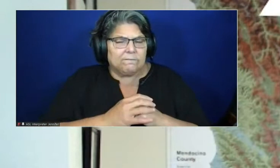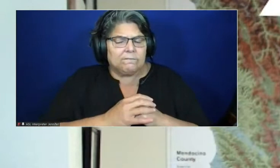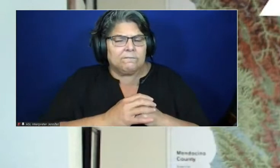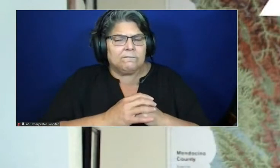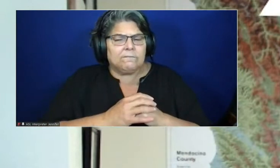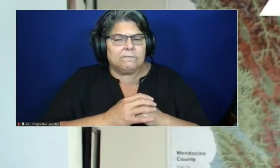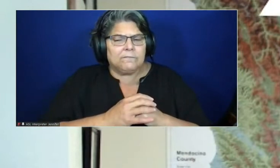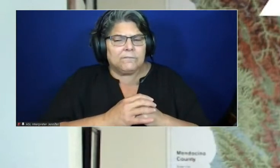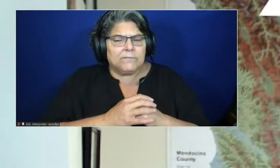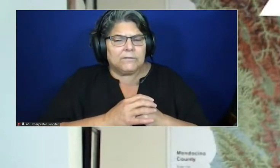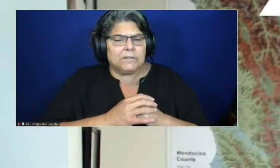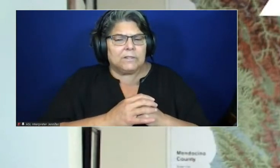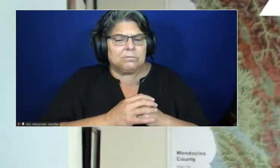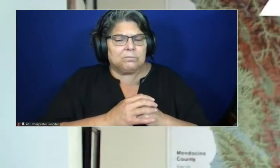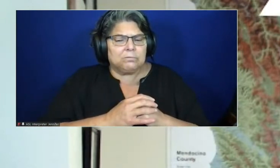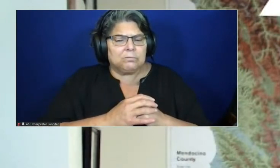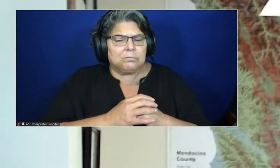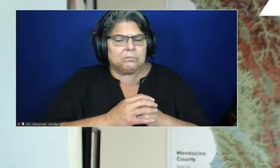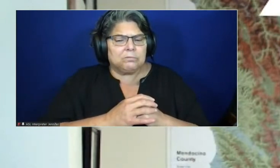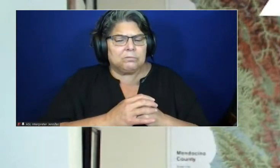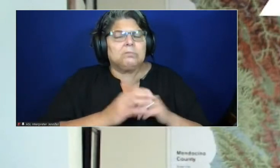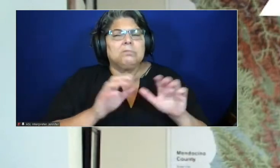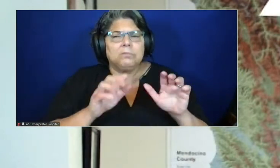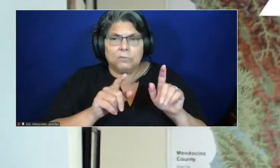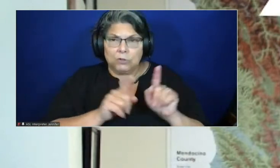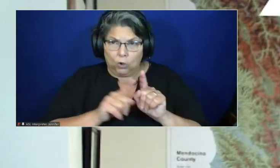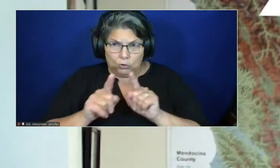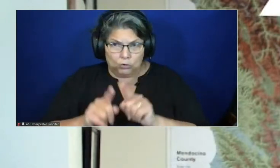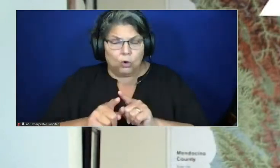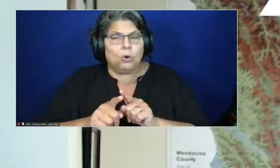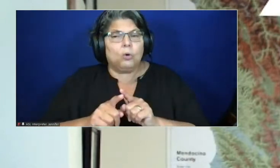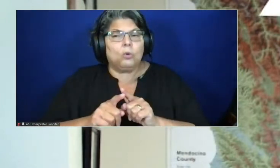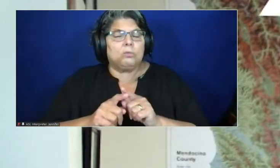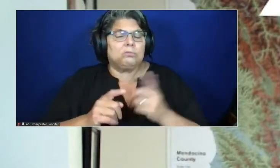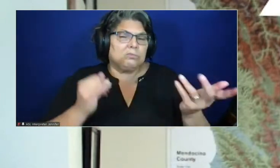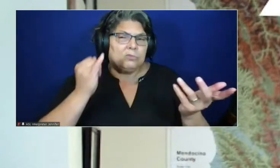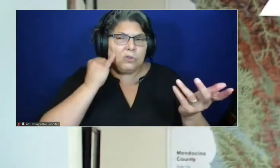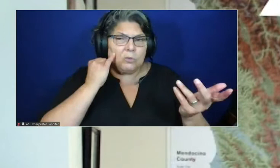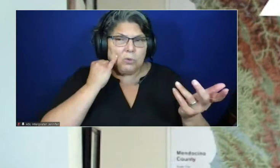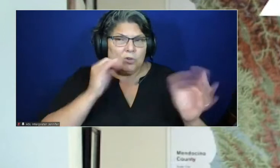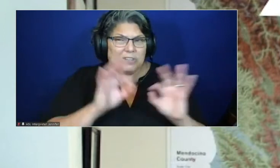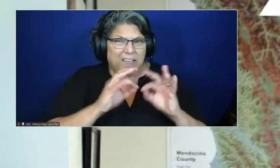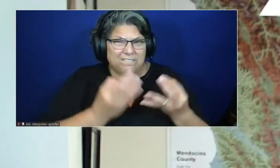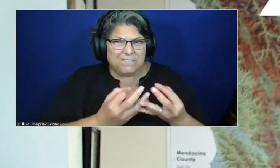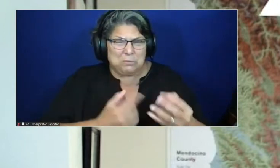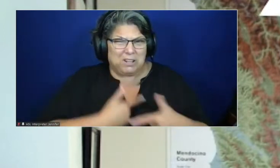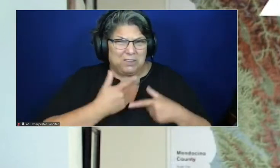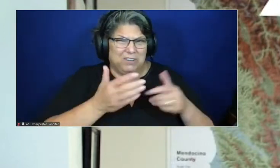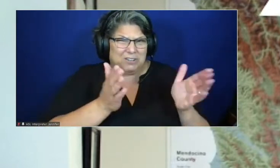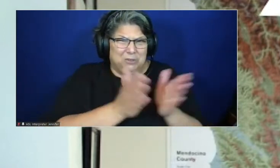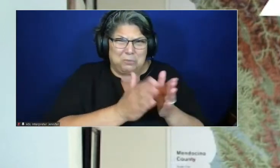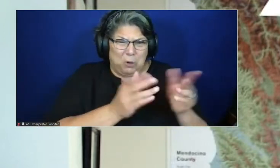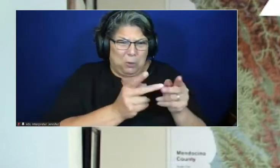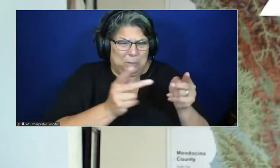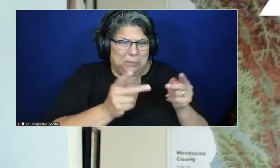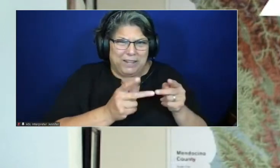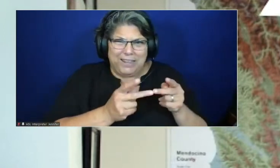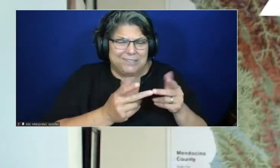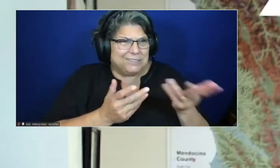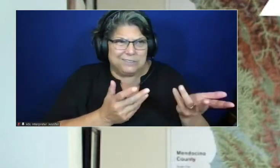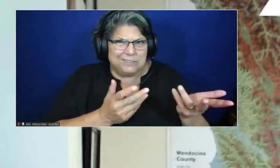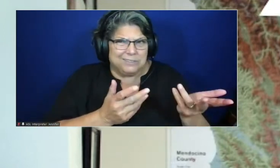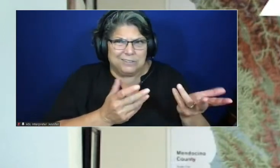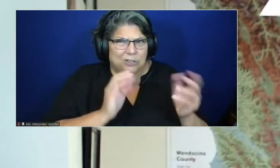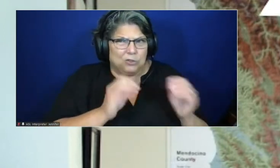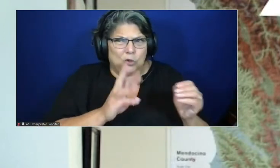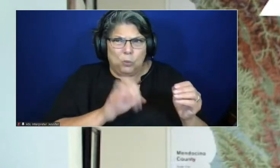also provide housing in cases of, let's say, a family in a small living situation that really have no way